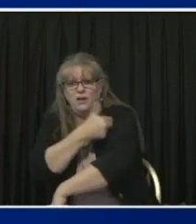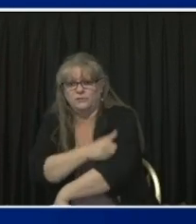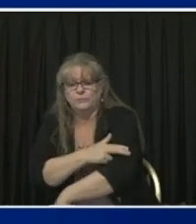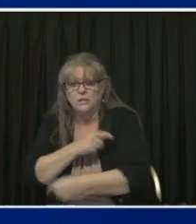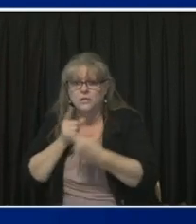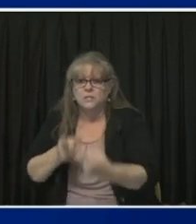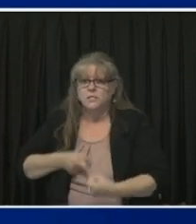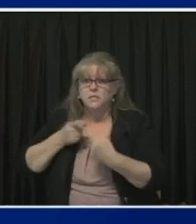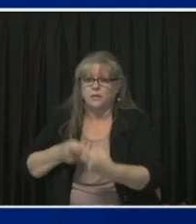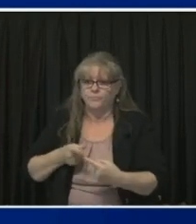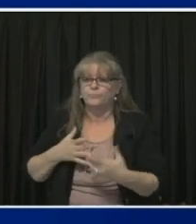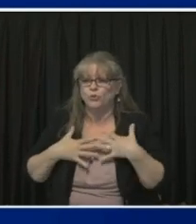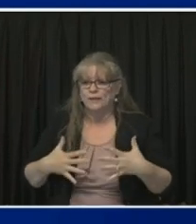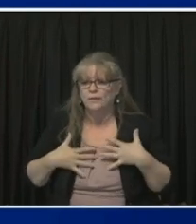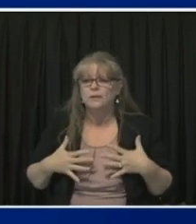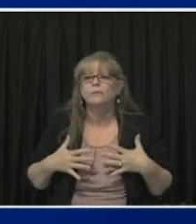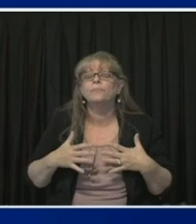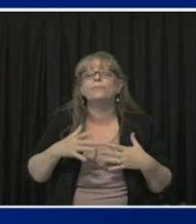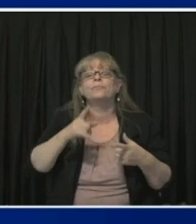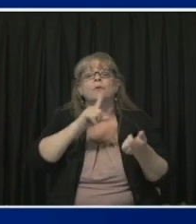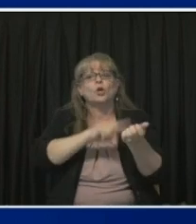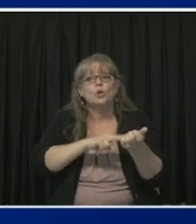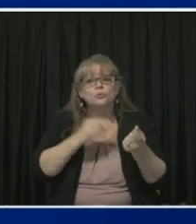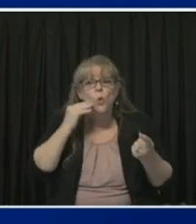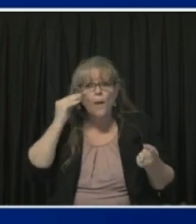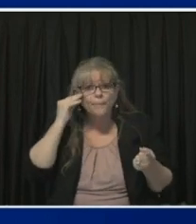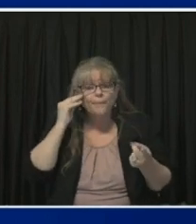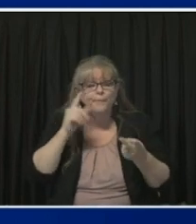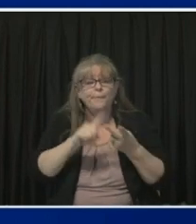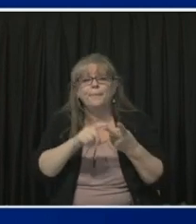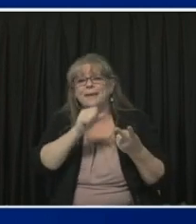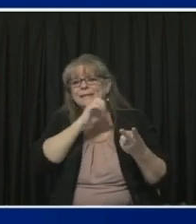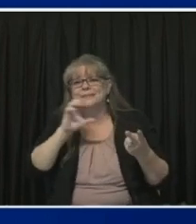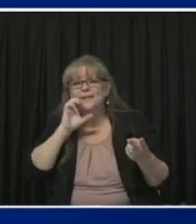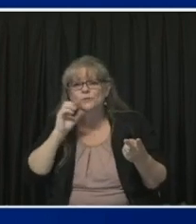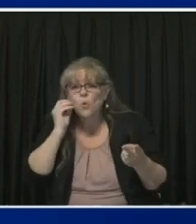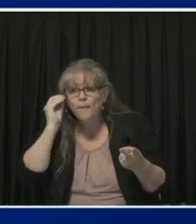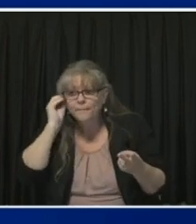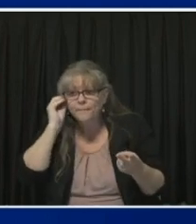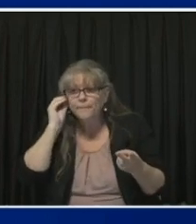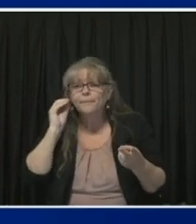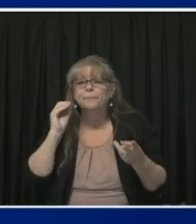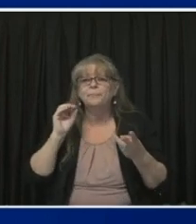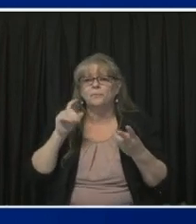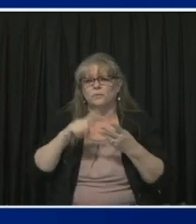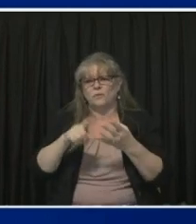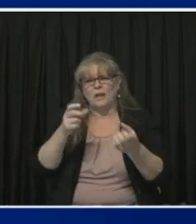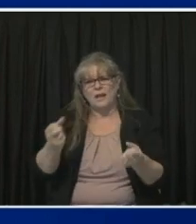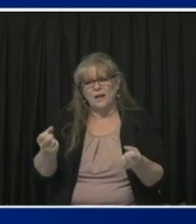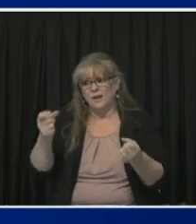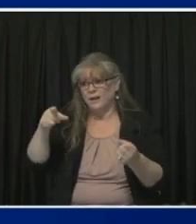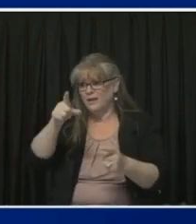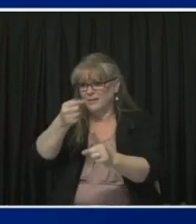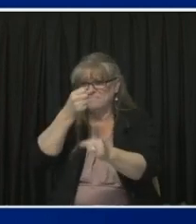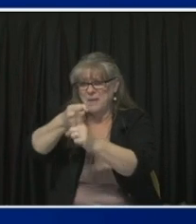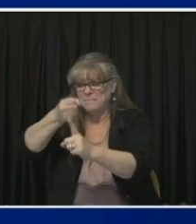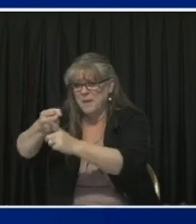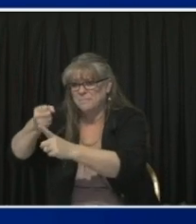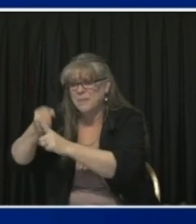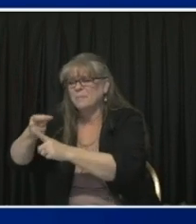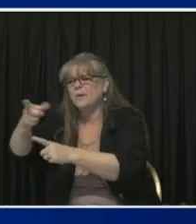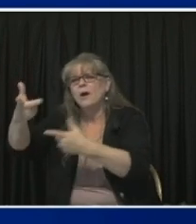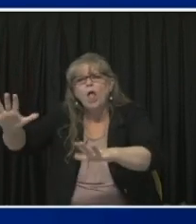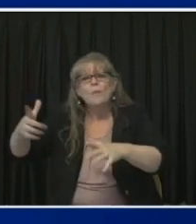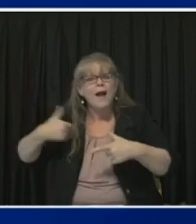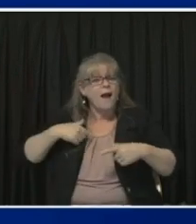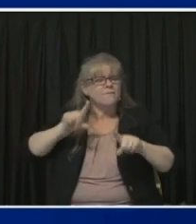homes, our senior facilities, likelihood of many underlying health conditions at that age, as well as the close proximity of the residents